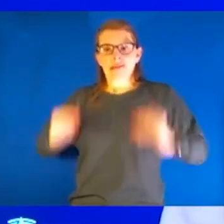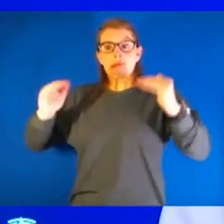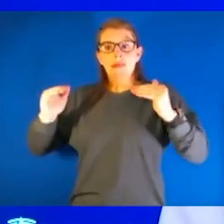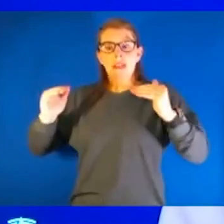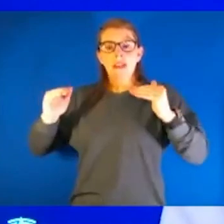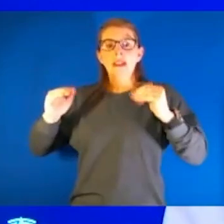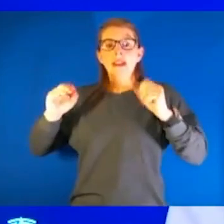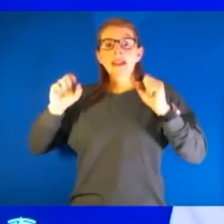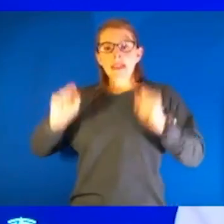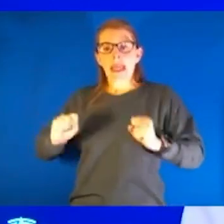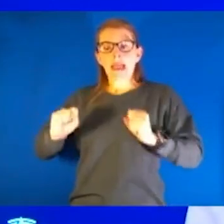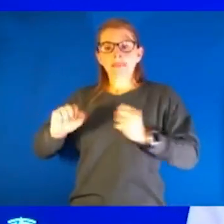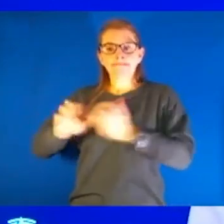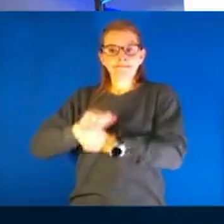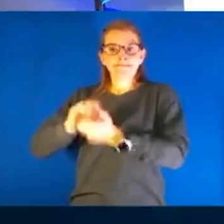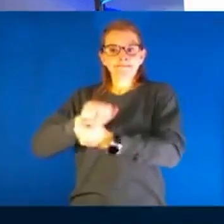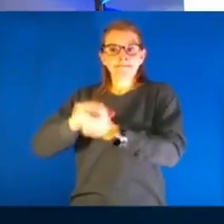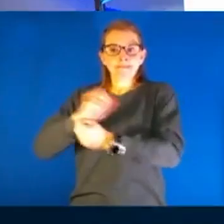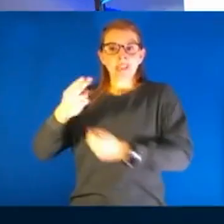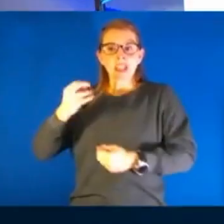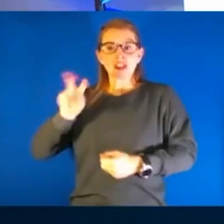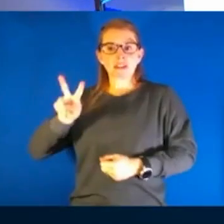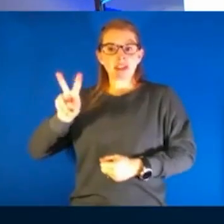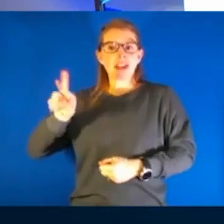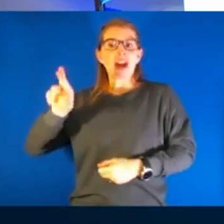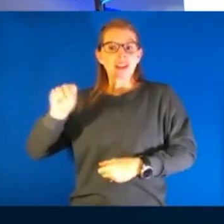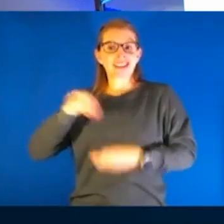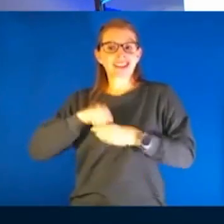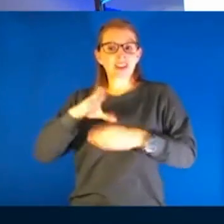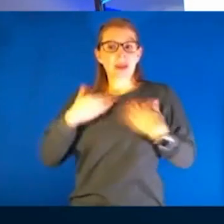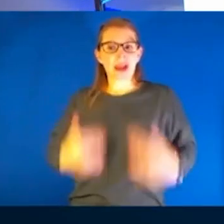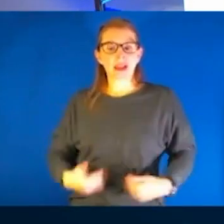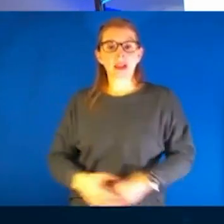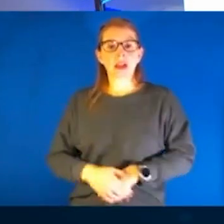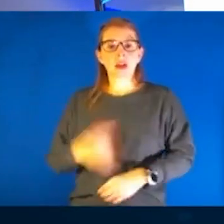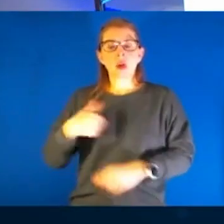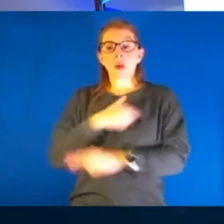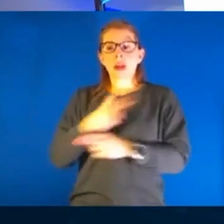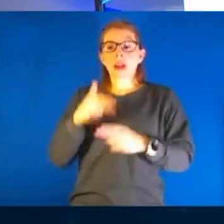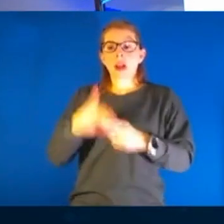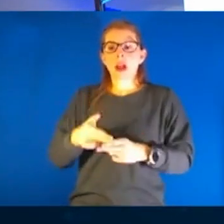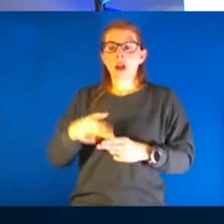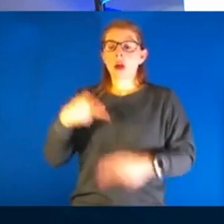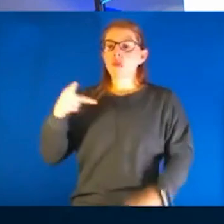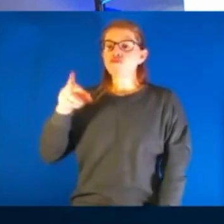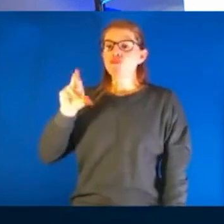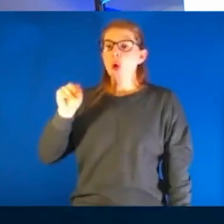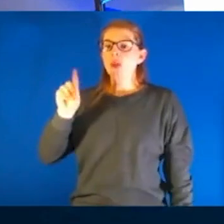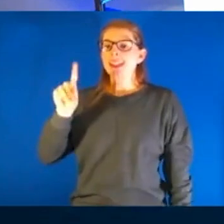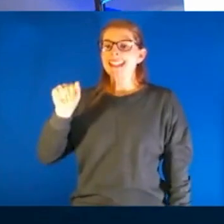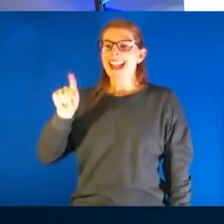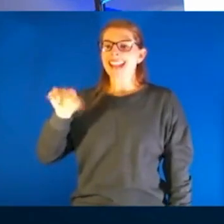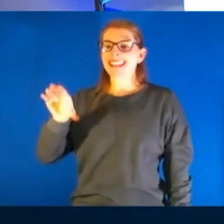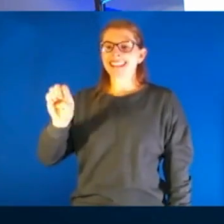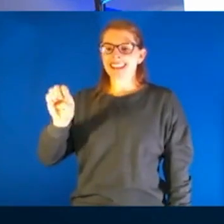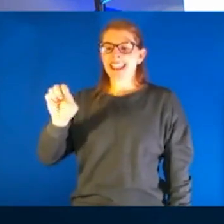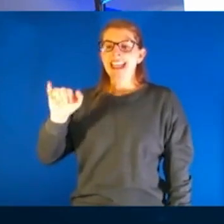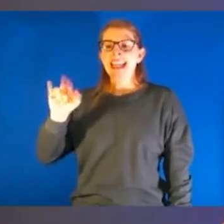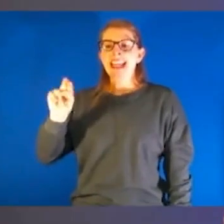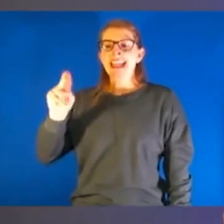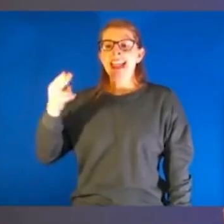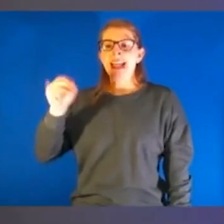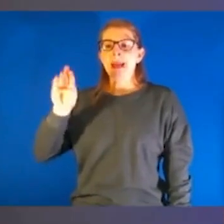the virus itself. Dr. Shoemaker, you were. Well, what these are, they're what we call protease inhibitors. So they attack a particular